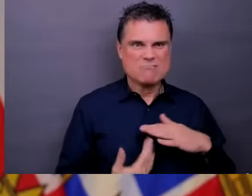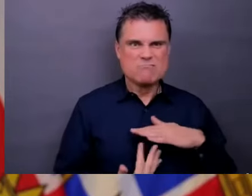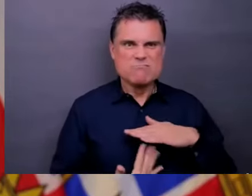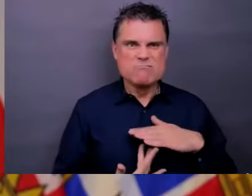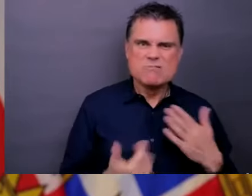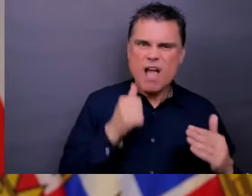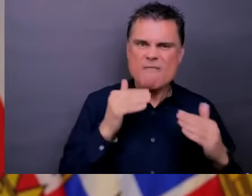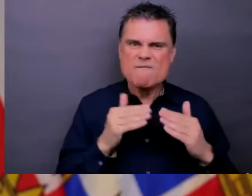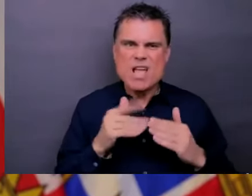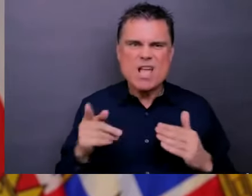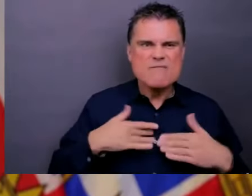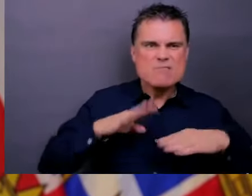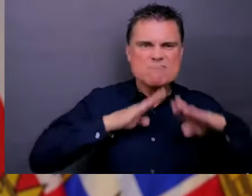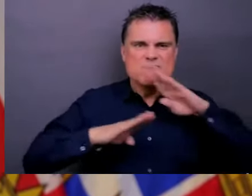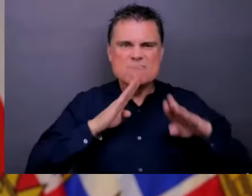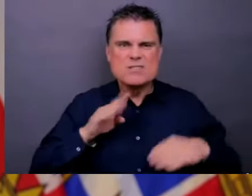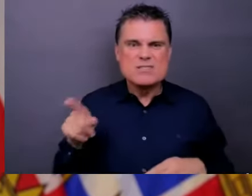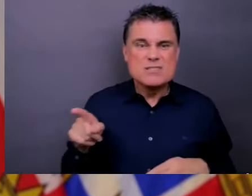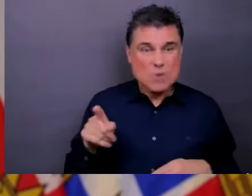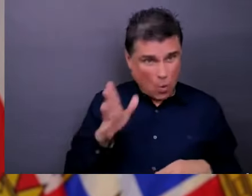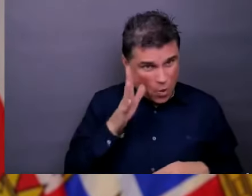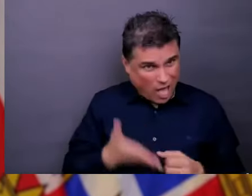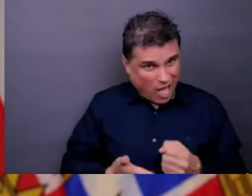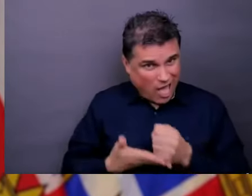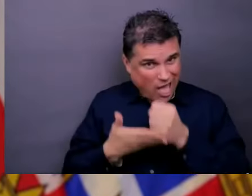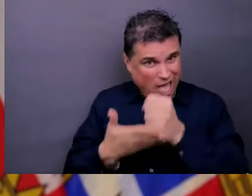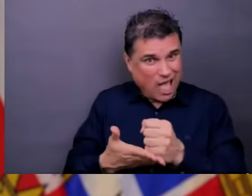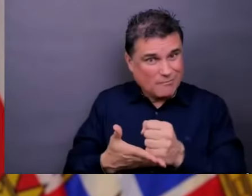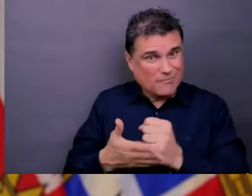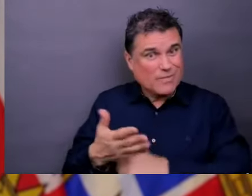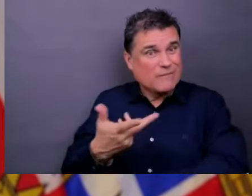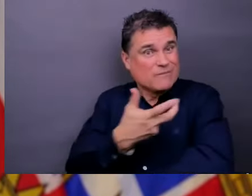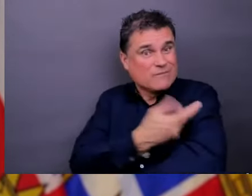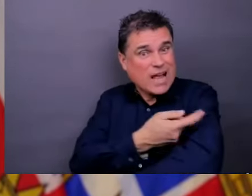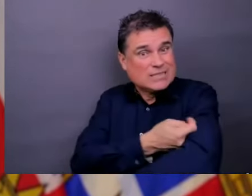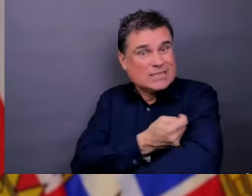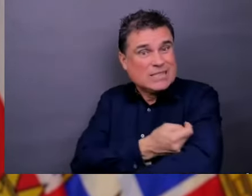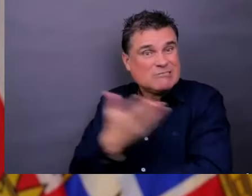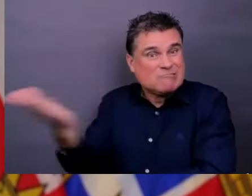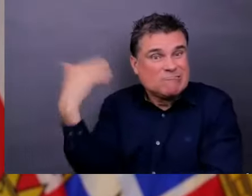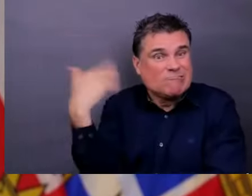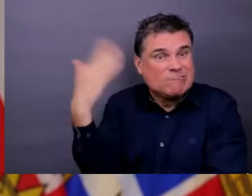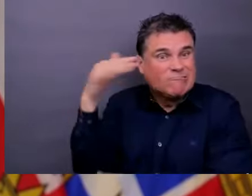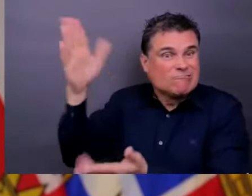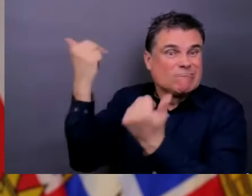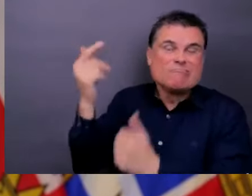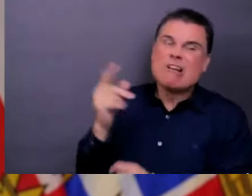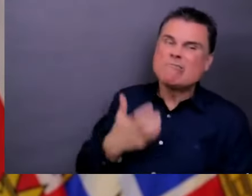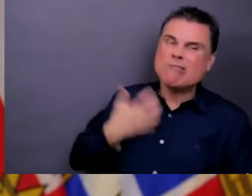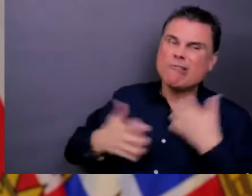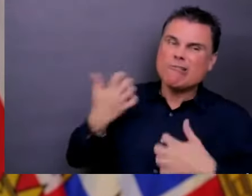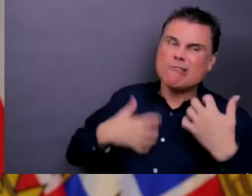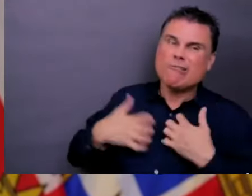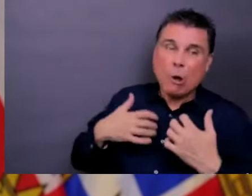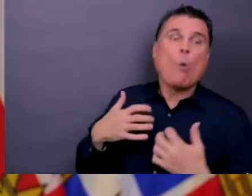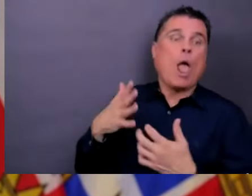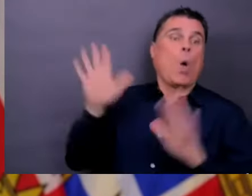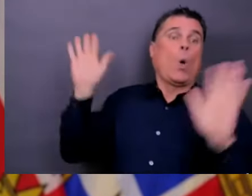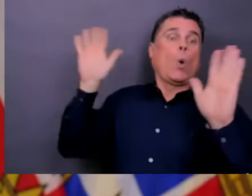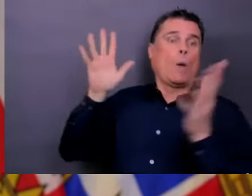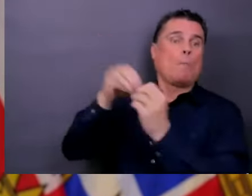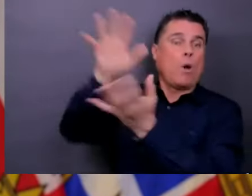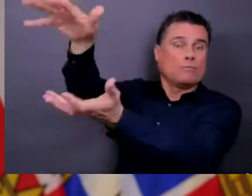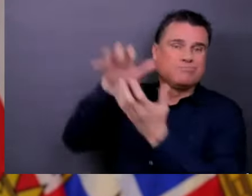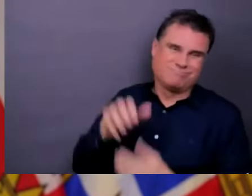We're playing the hand we were dealt, and we are committed to getting immunizations as fast into people's arms to protect